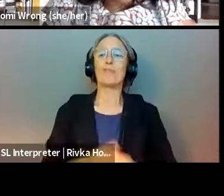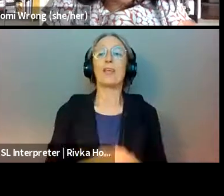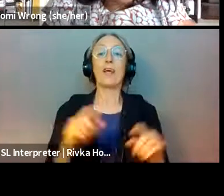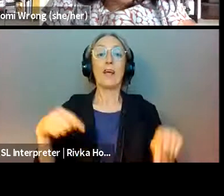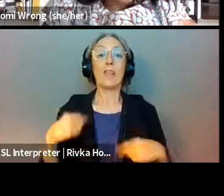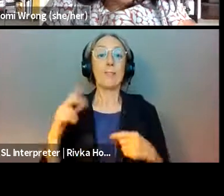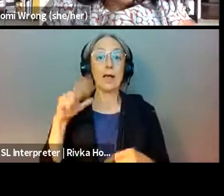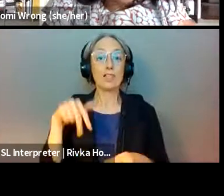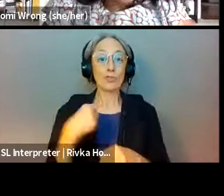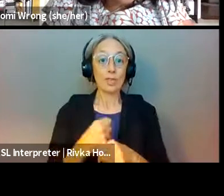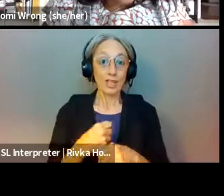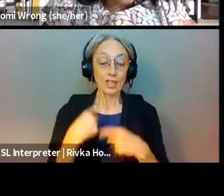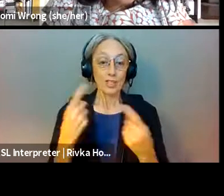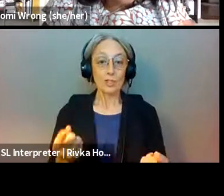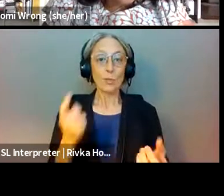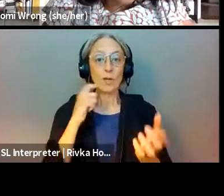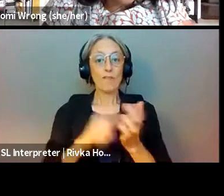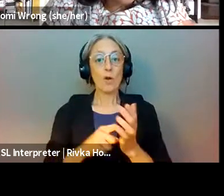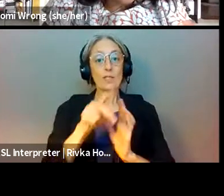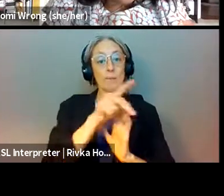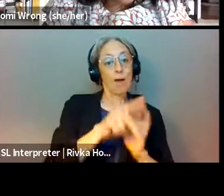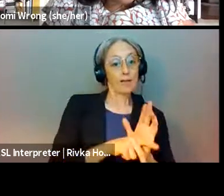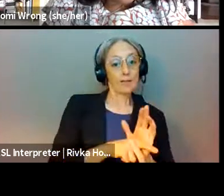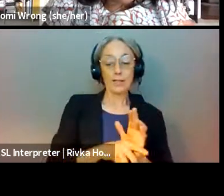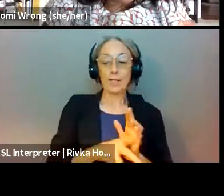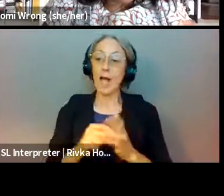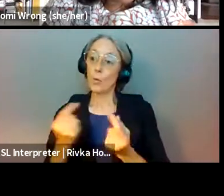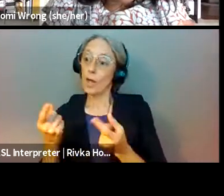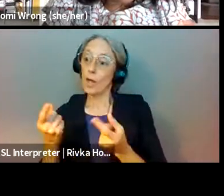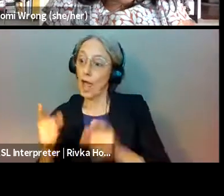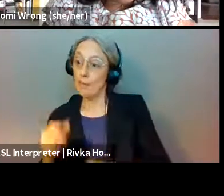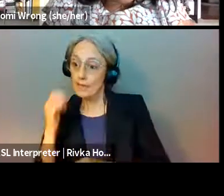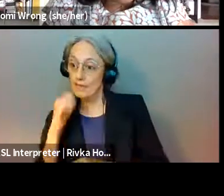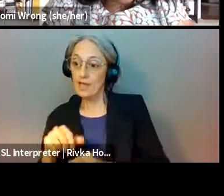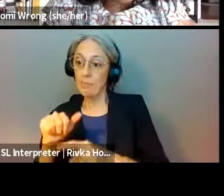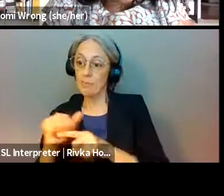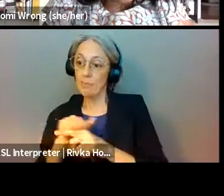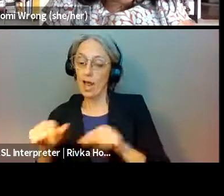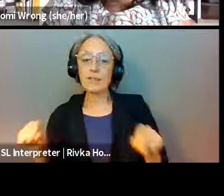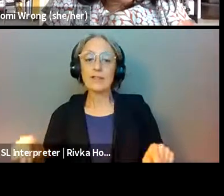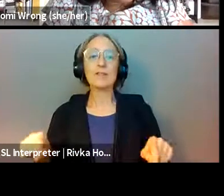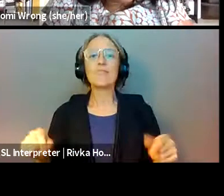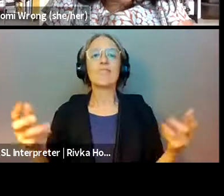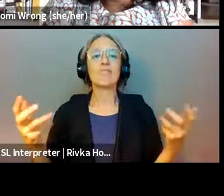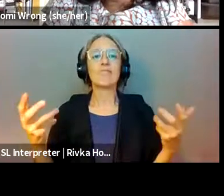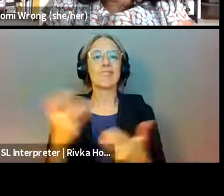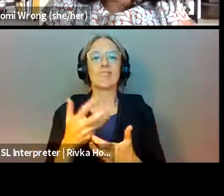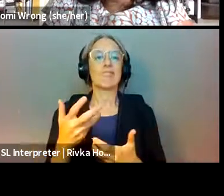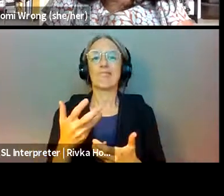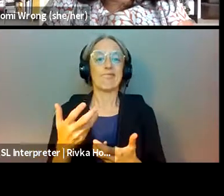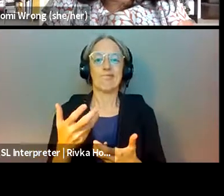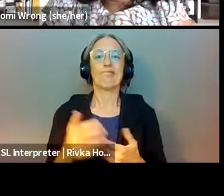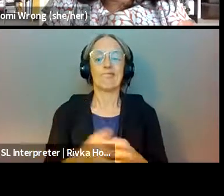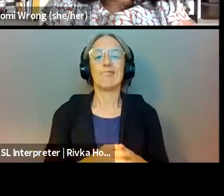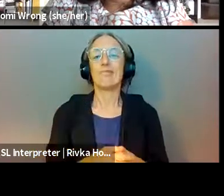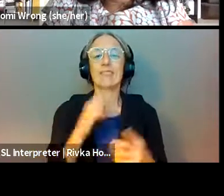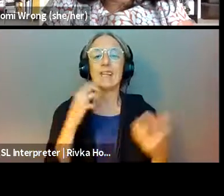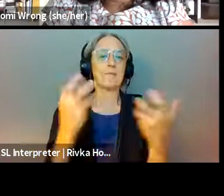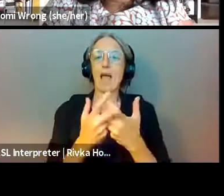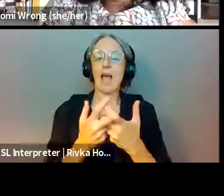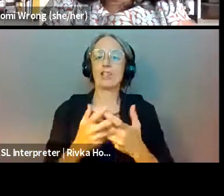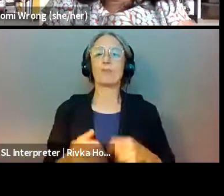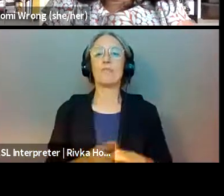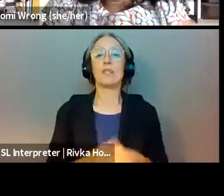3 years is that policy and practice don't match. There's still such a lack of access and equity for people